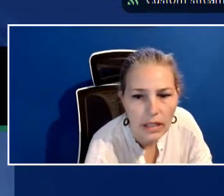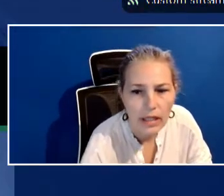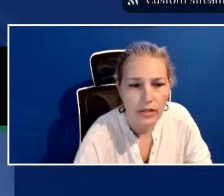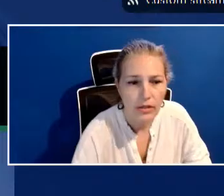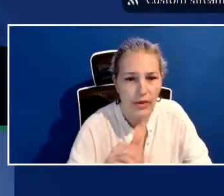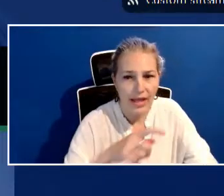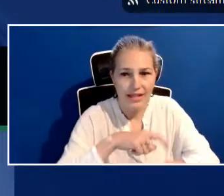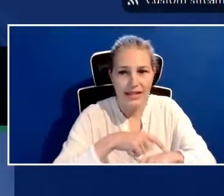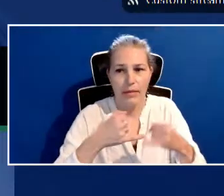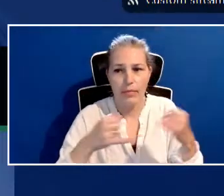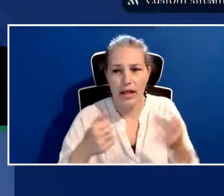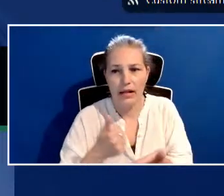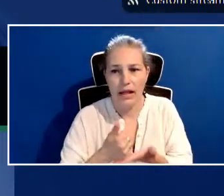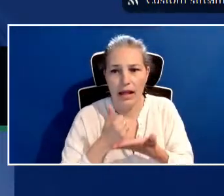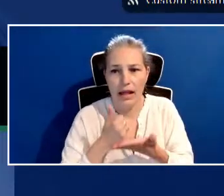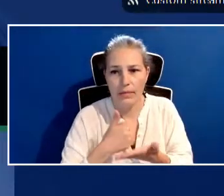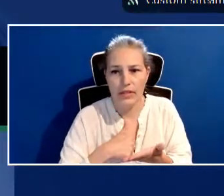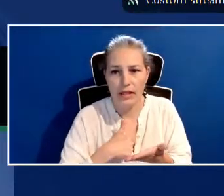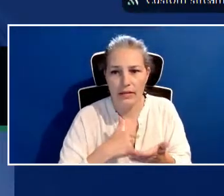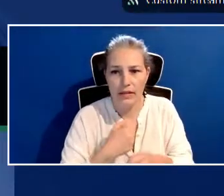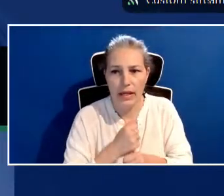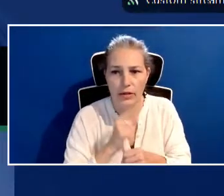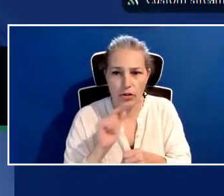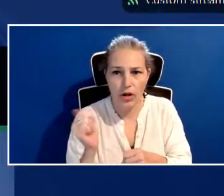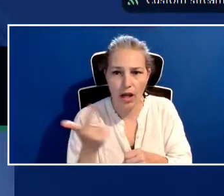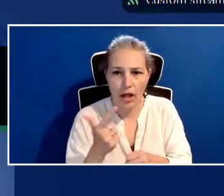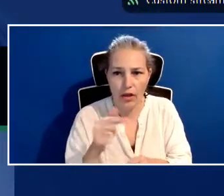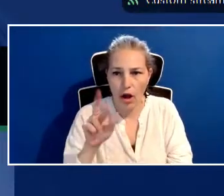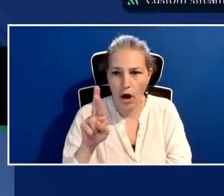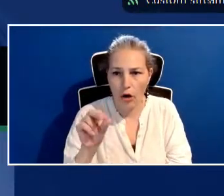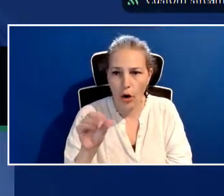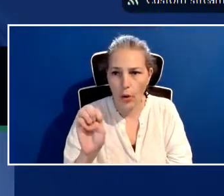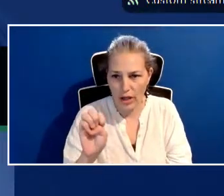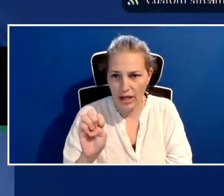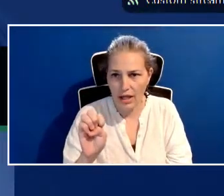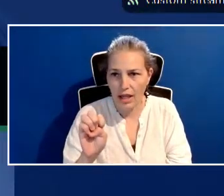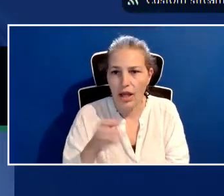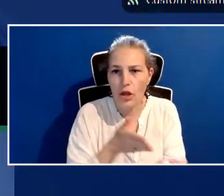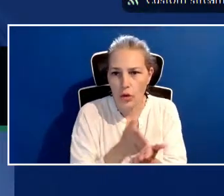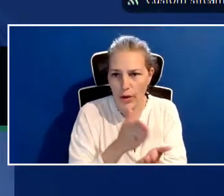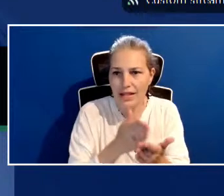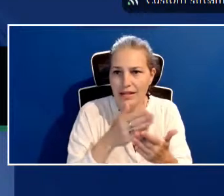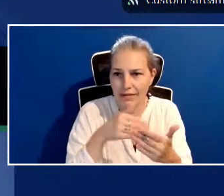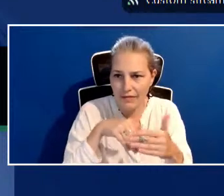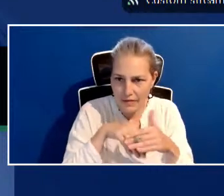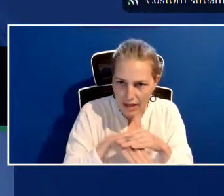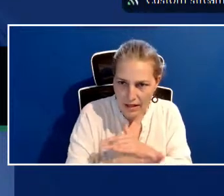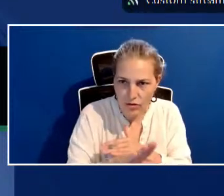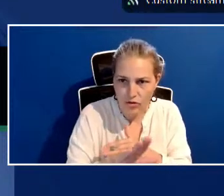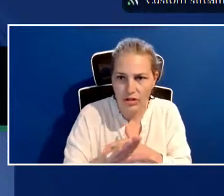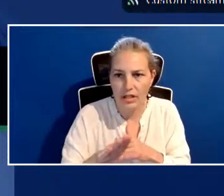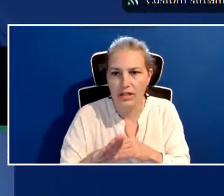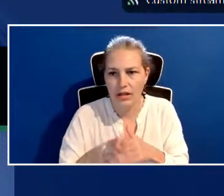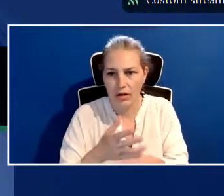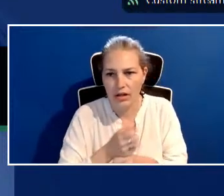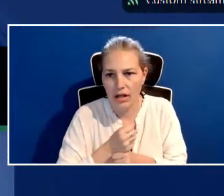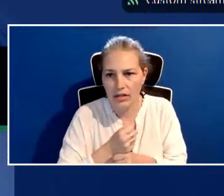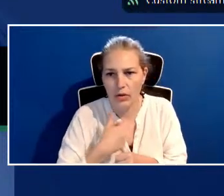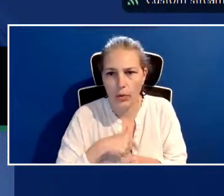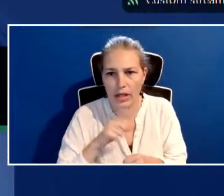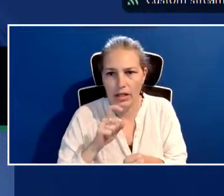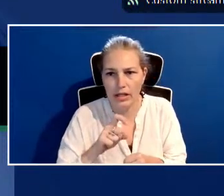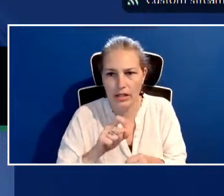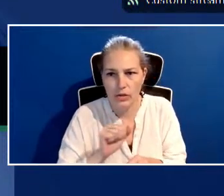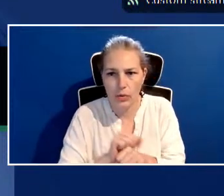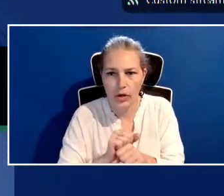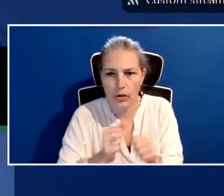of entry easements from residents. So we really need to have the residents to work with our planning department